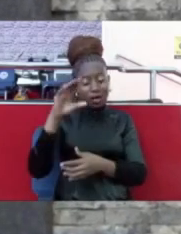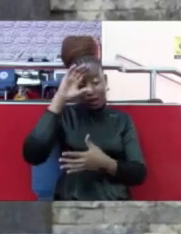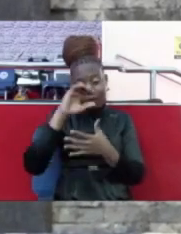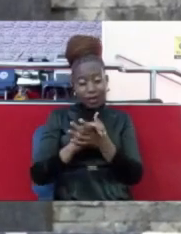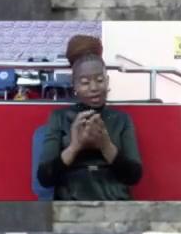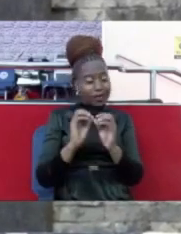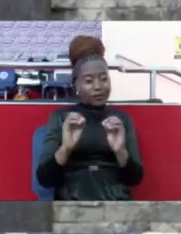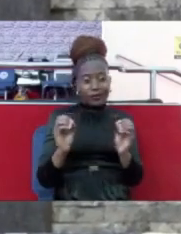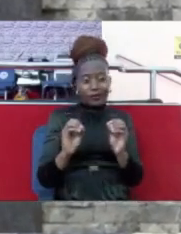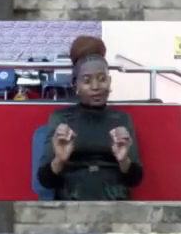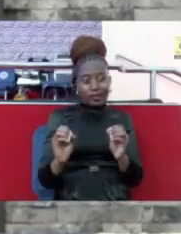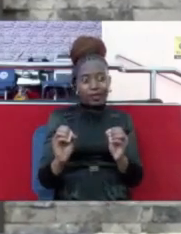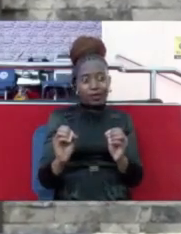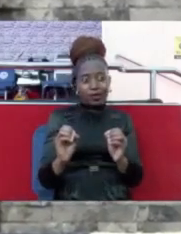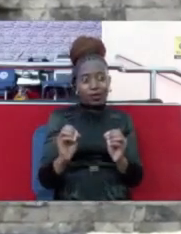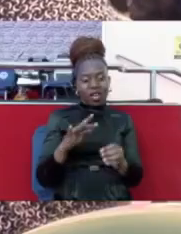I